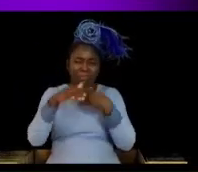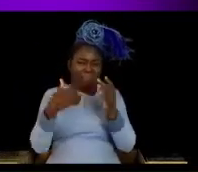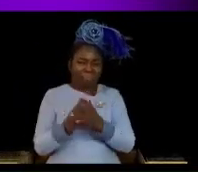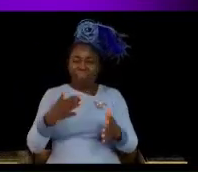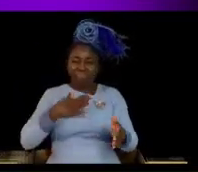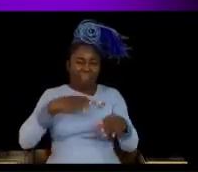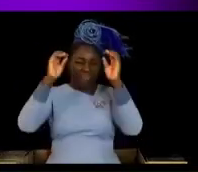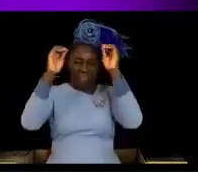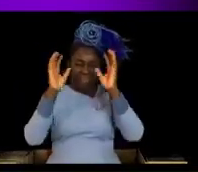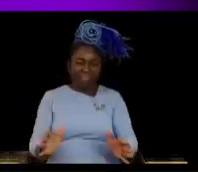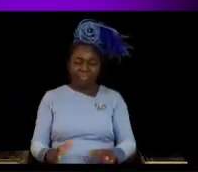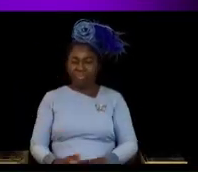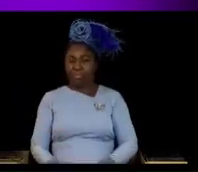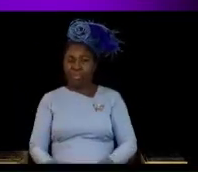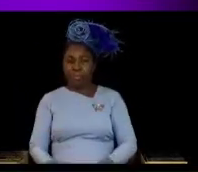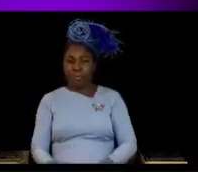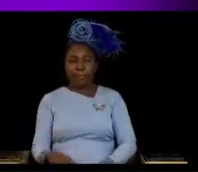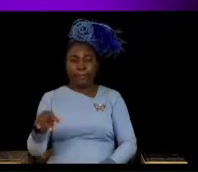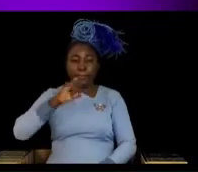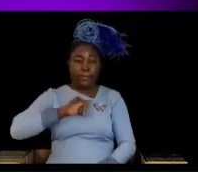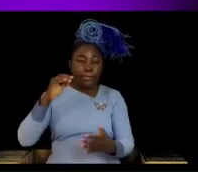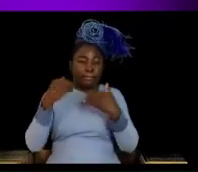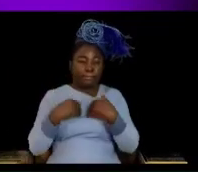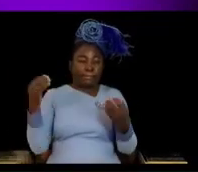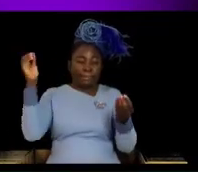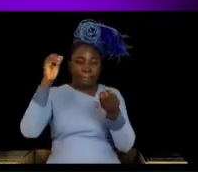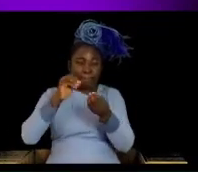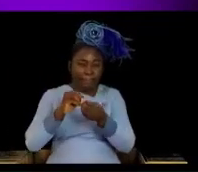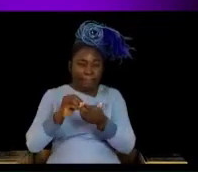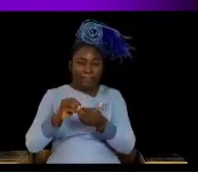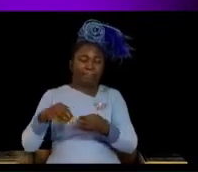Louder still. E je ko lo soke si.